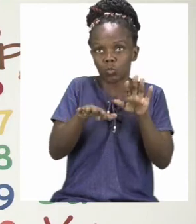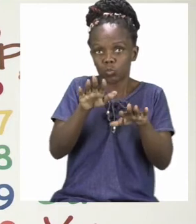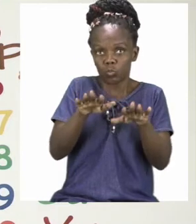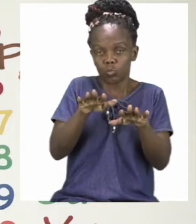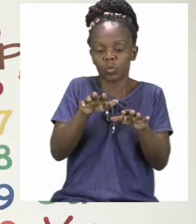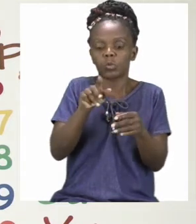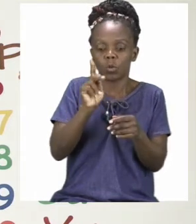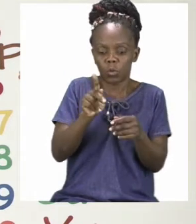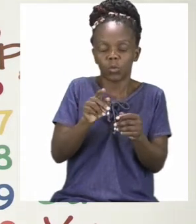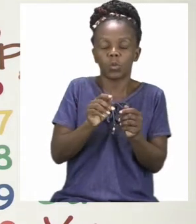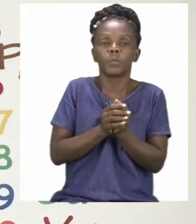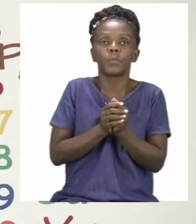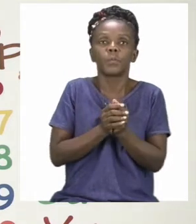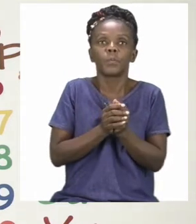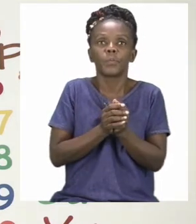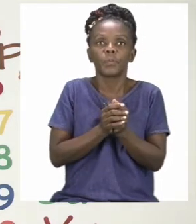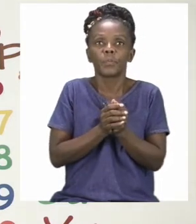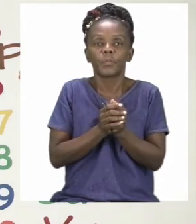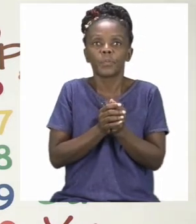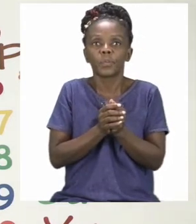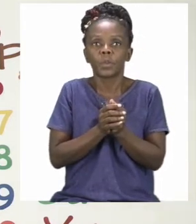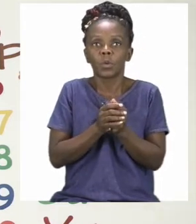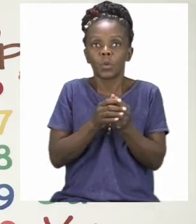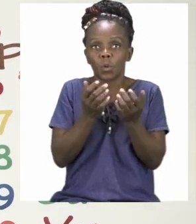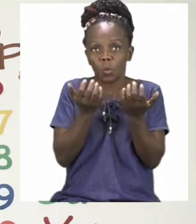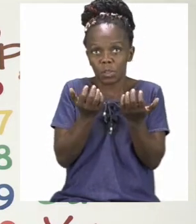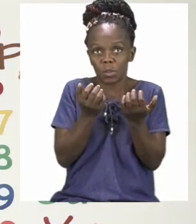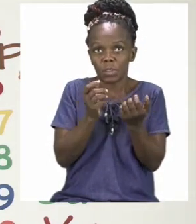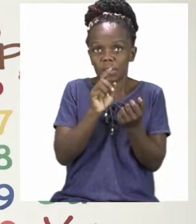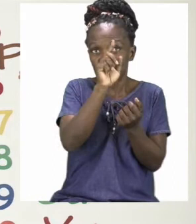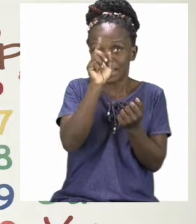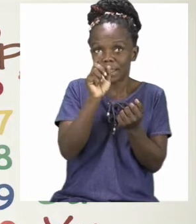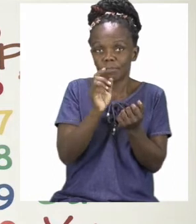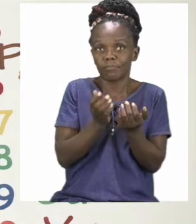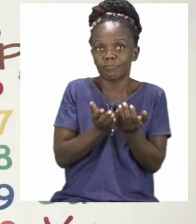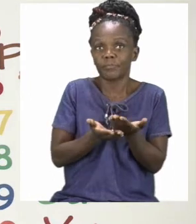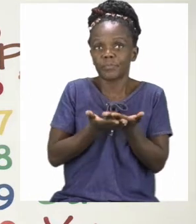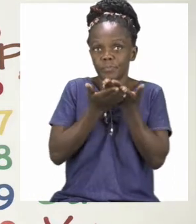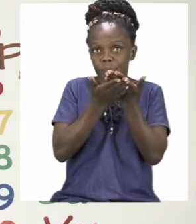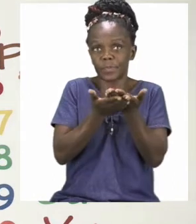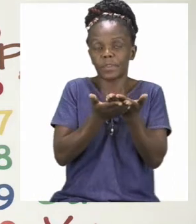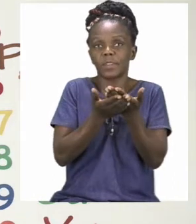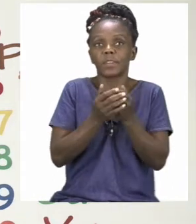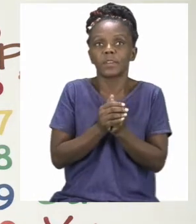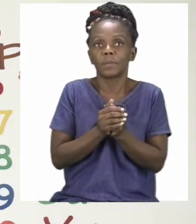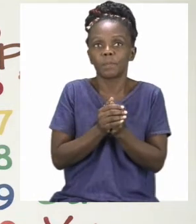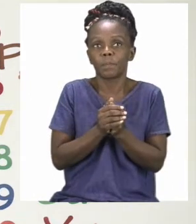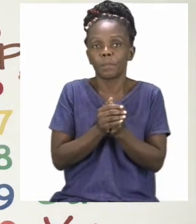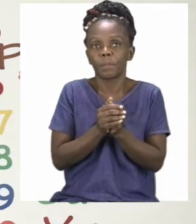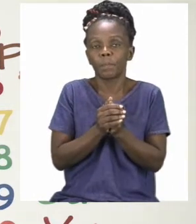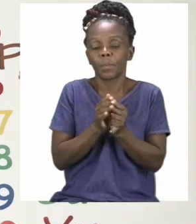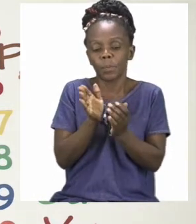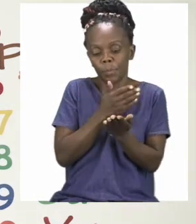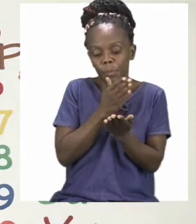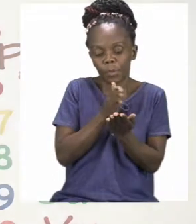it. And when you are done, make sure that it is neat. Now, let us go to